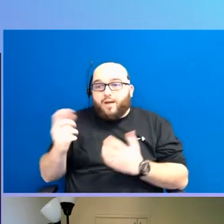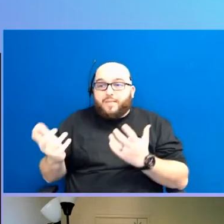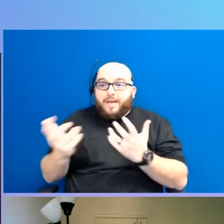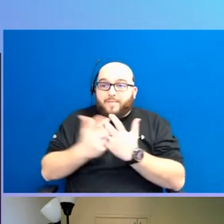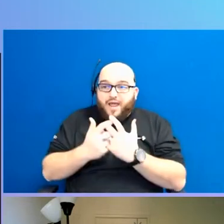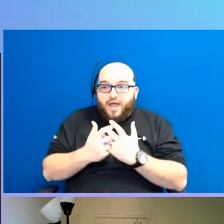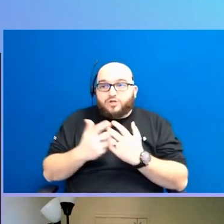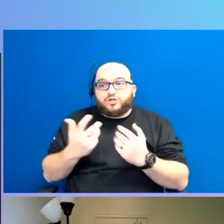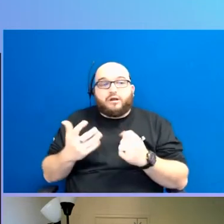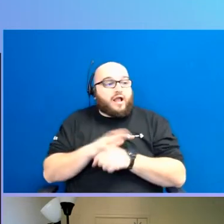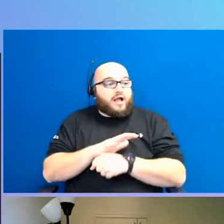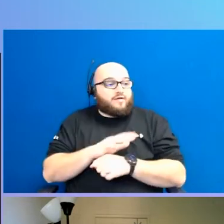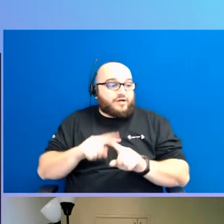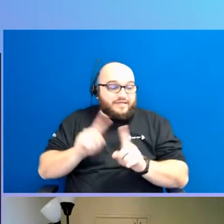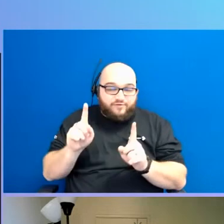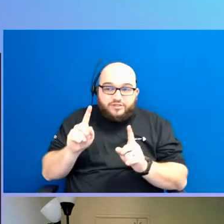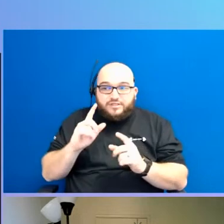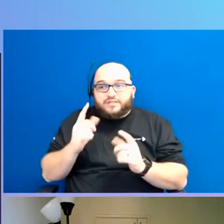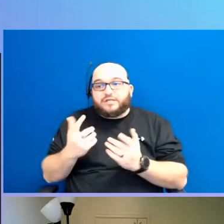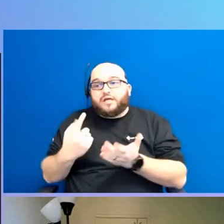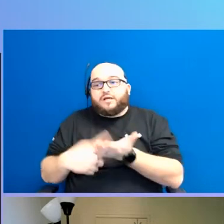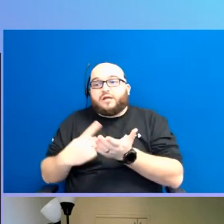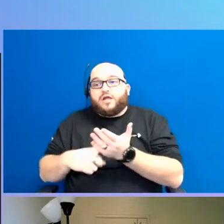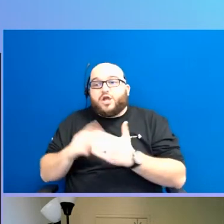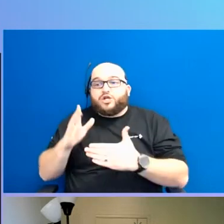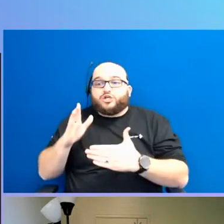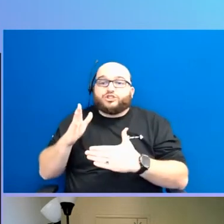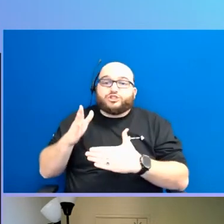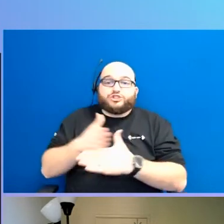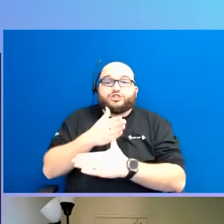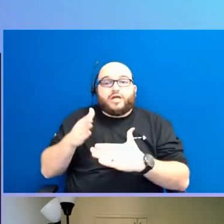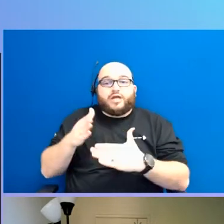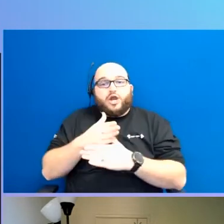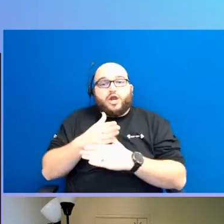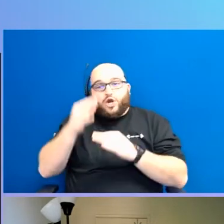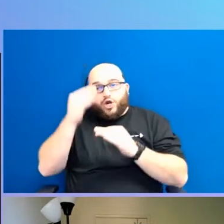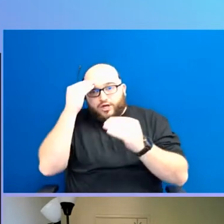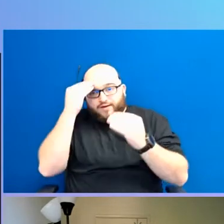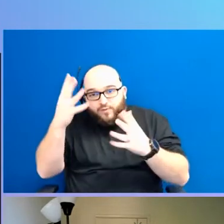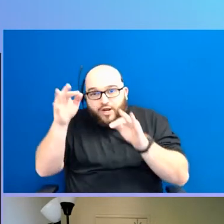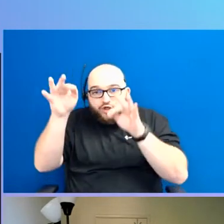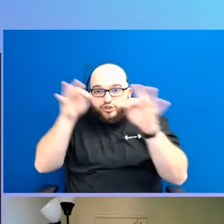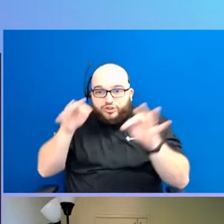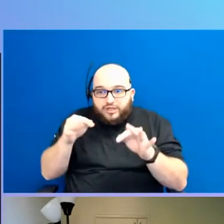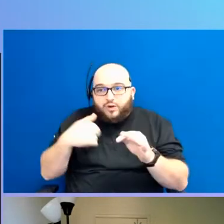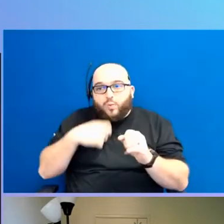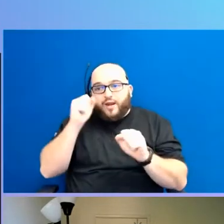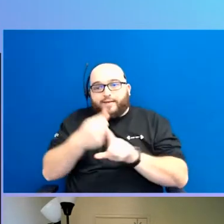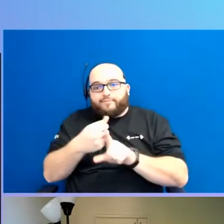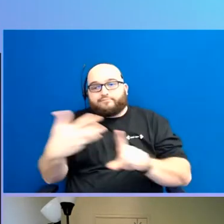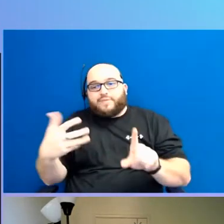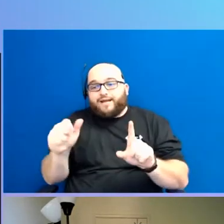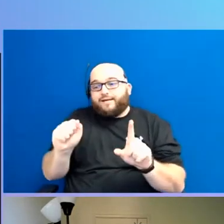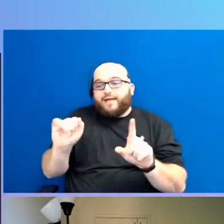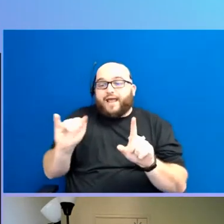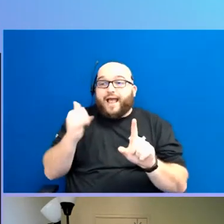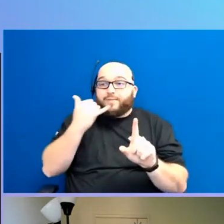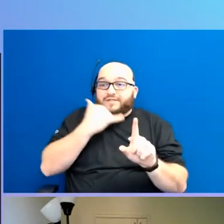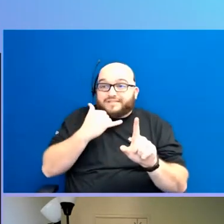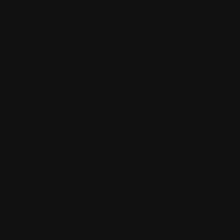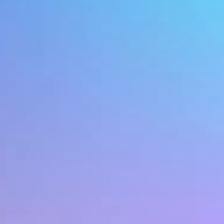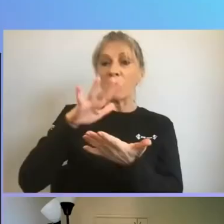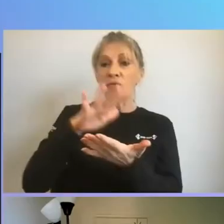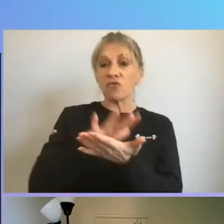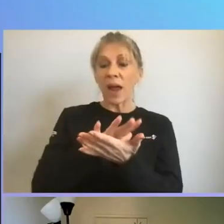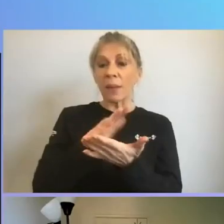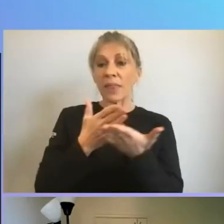differences, we can cover shared details across images, we can talk about AI mistakes and abstract objects, but